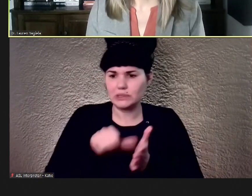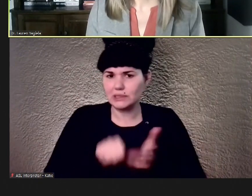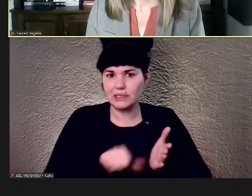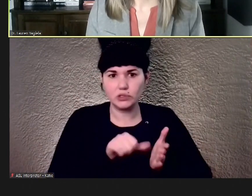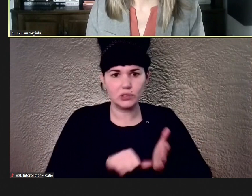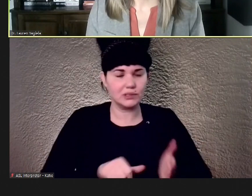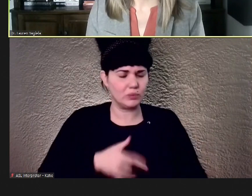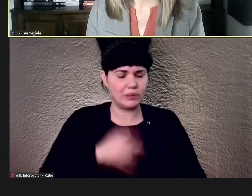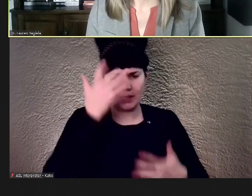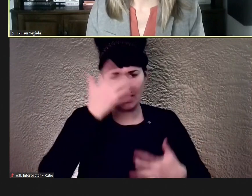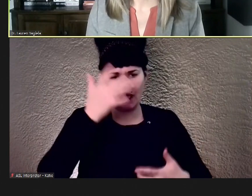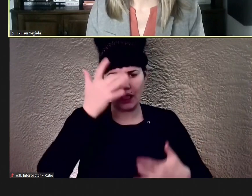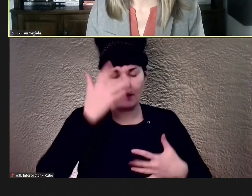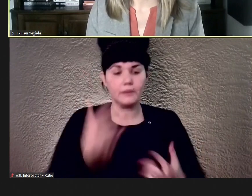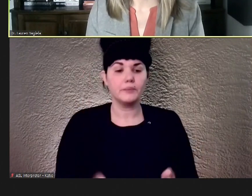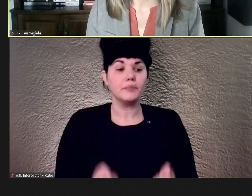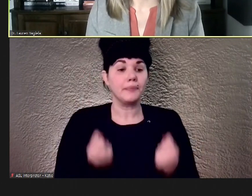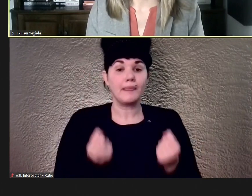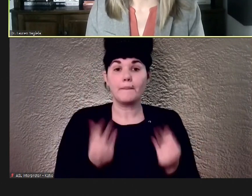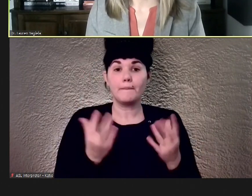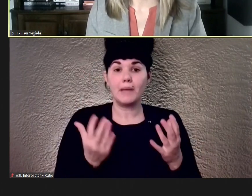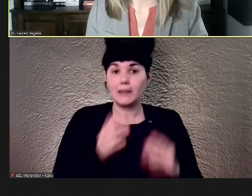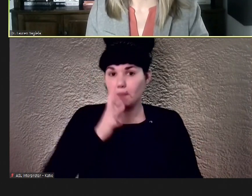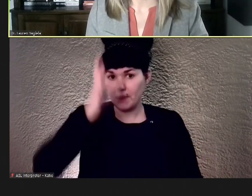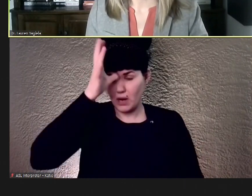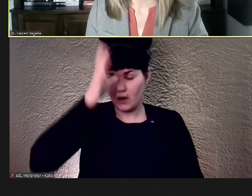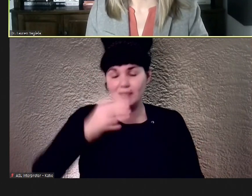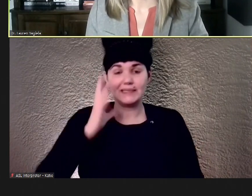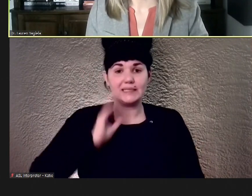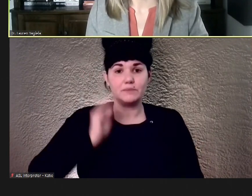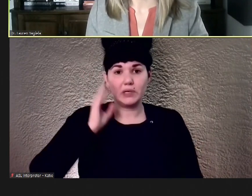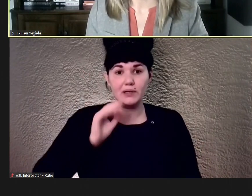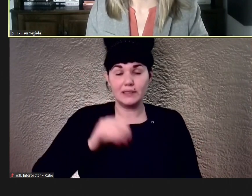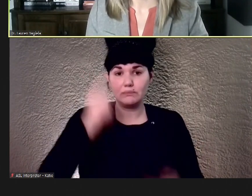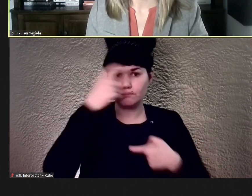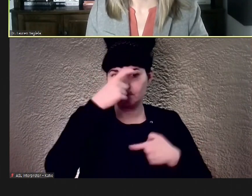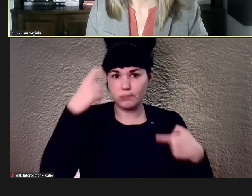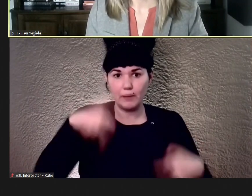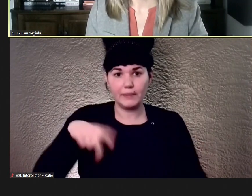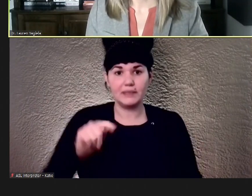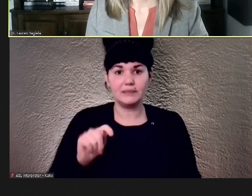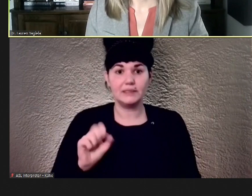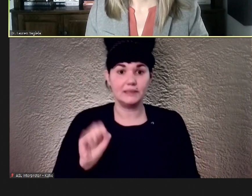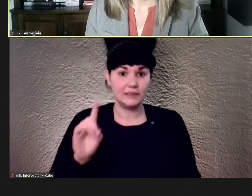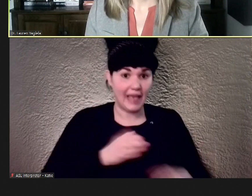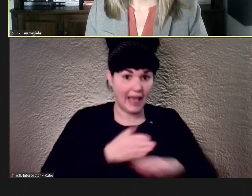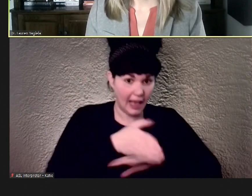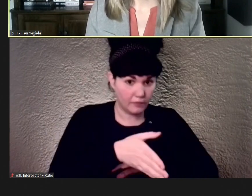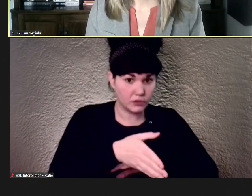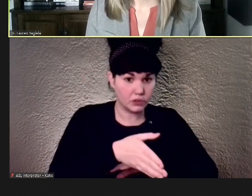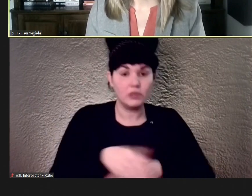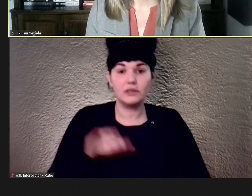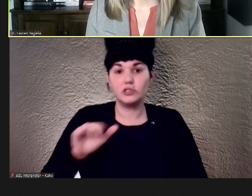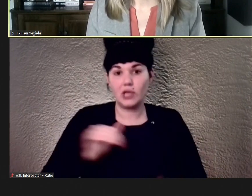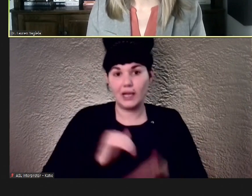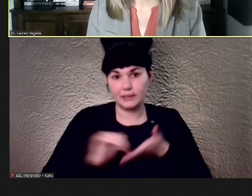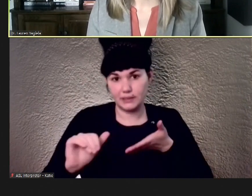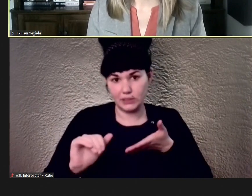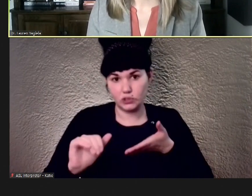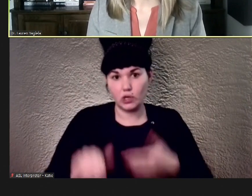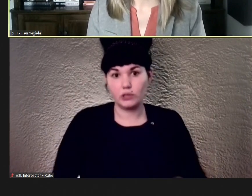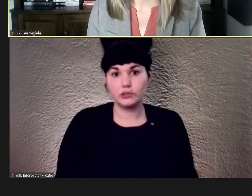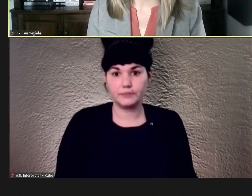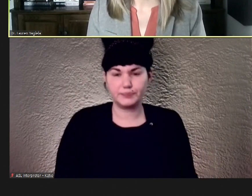Many parents experience post-traumatic stress symptoms after their child's hospital discharge. Currently, pediatric